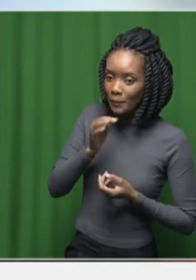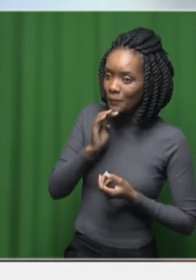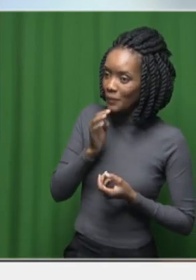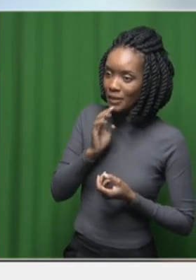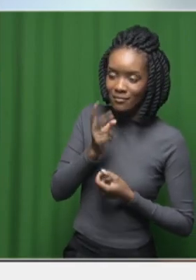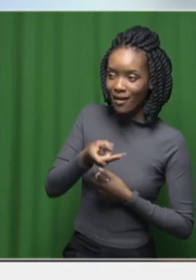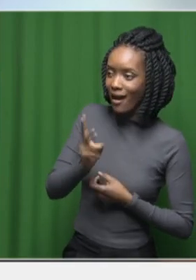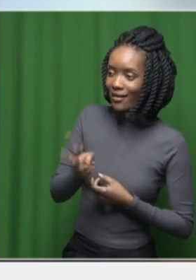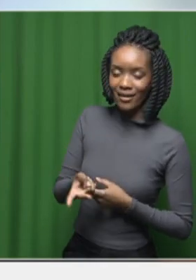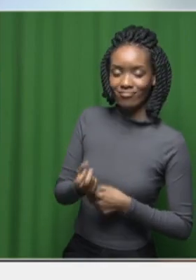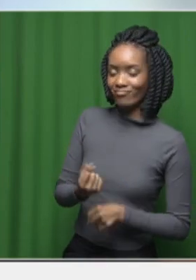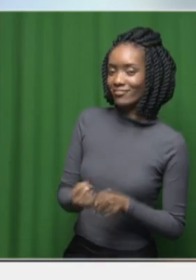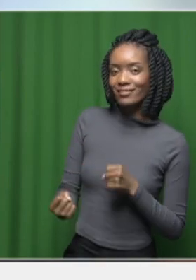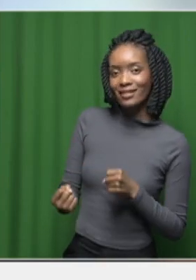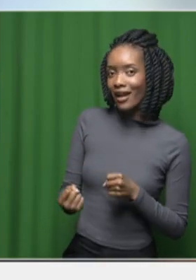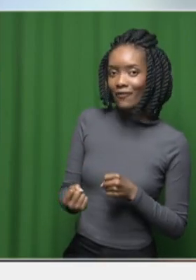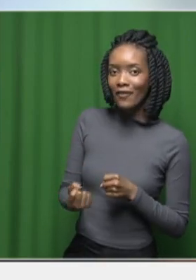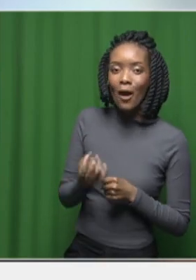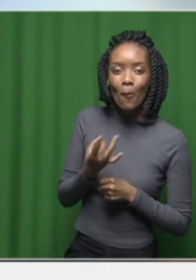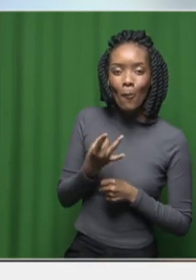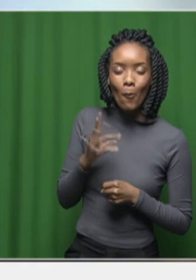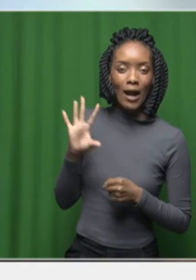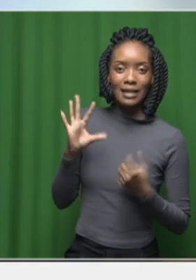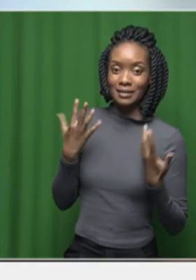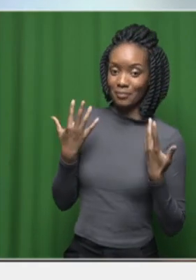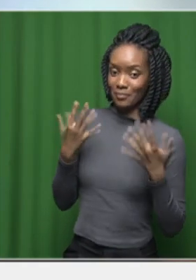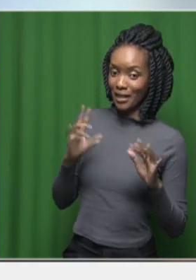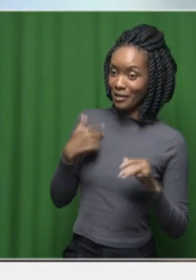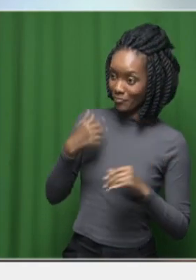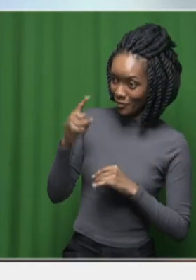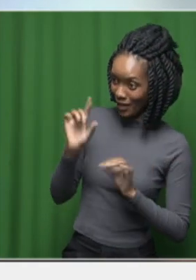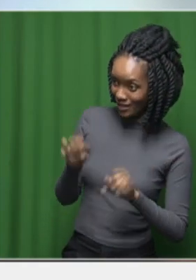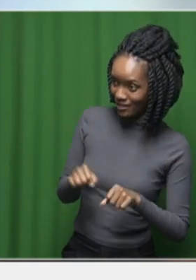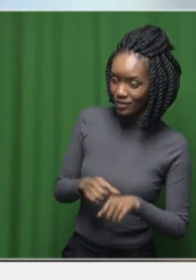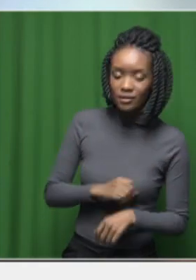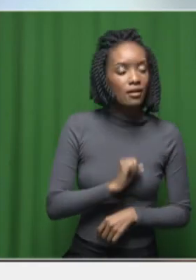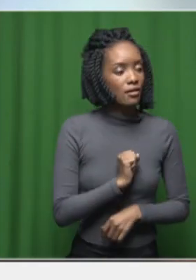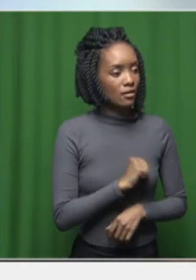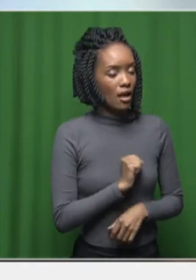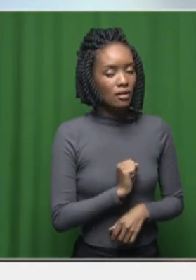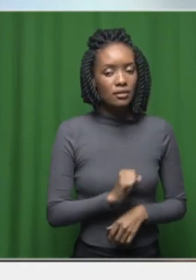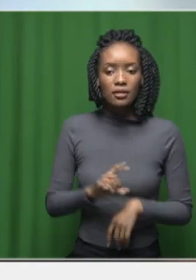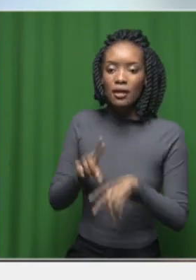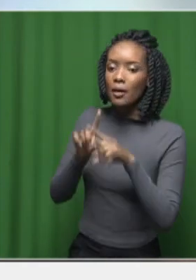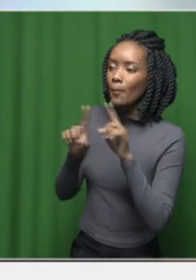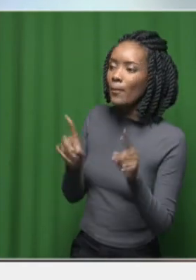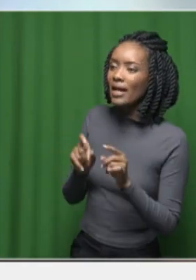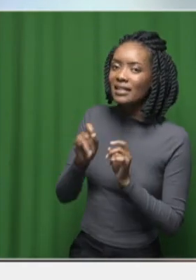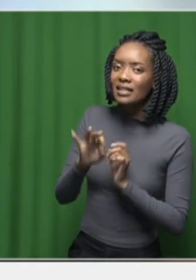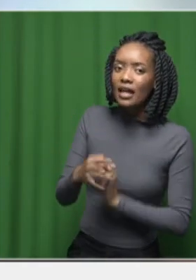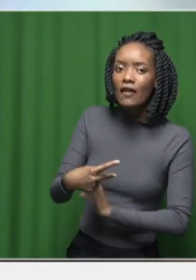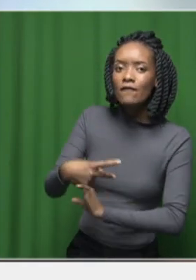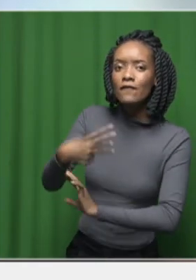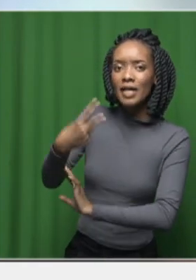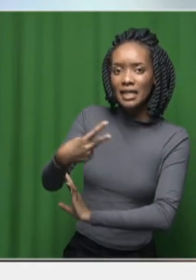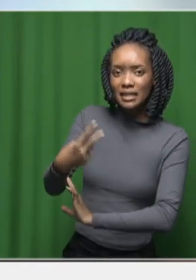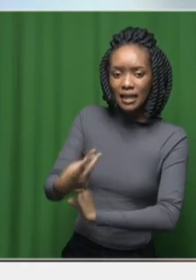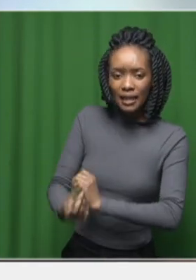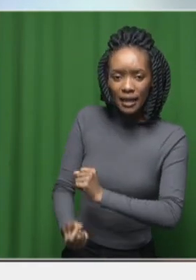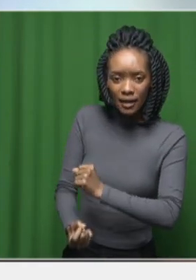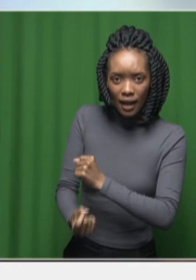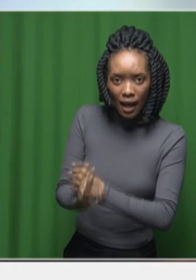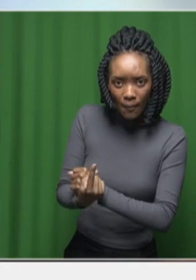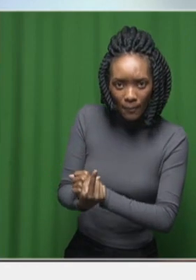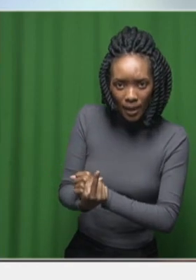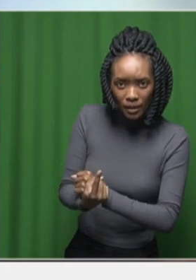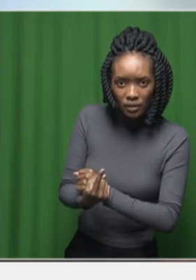life against, another mumps infection, or that should be the case. However, if a second occurrence does